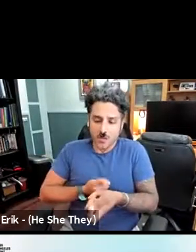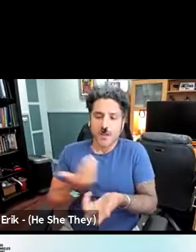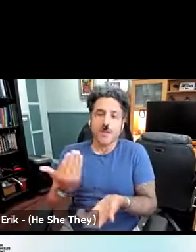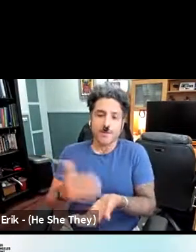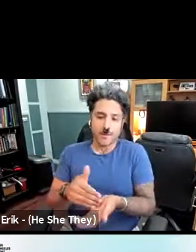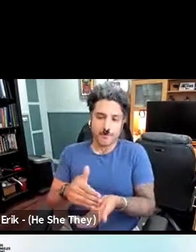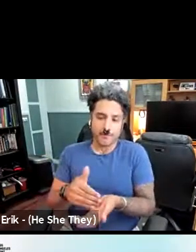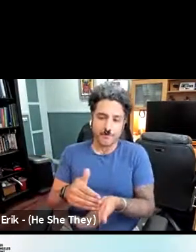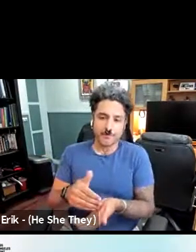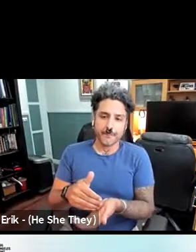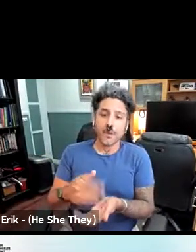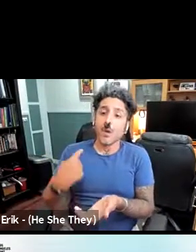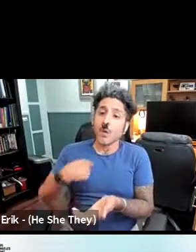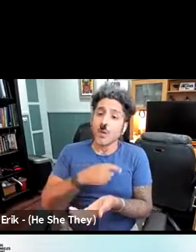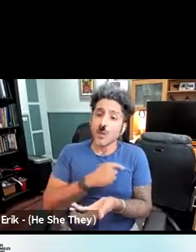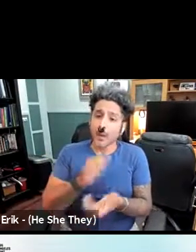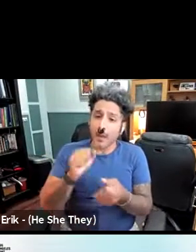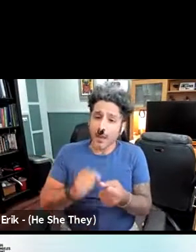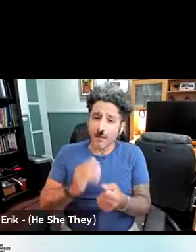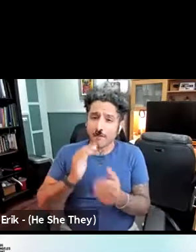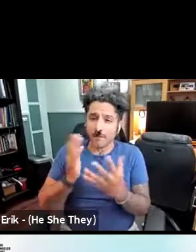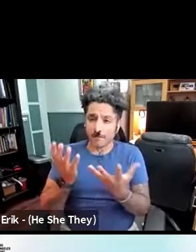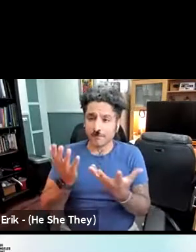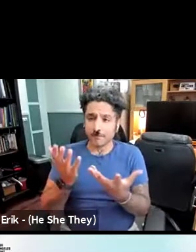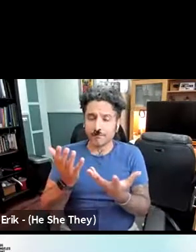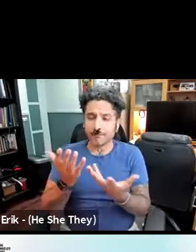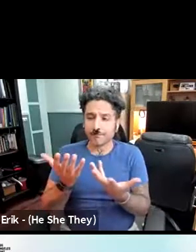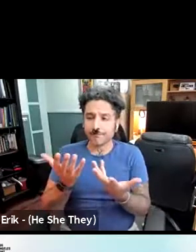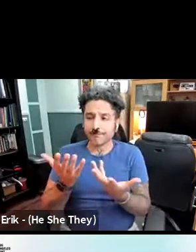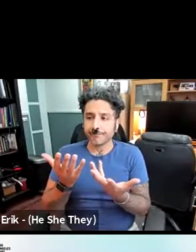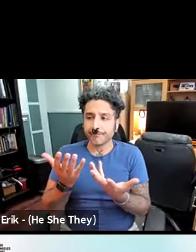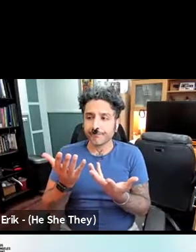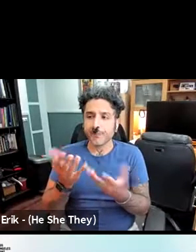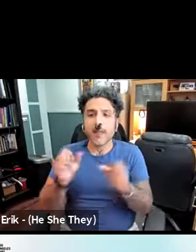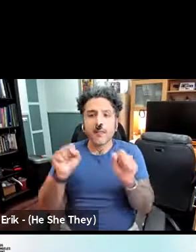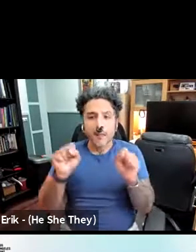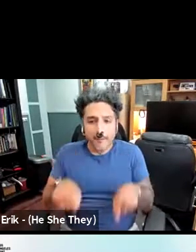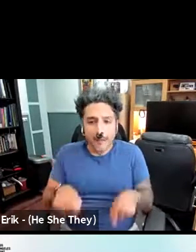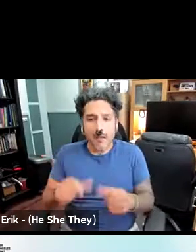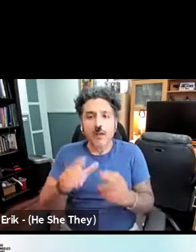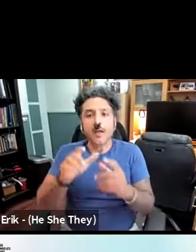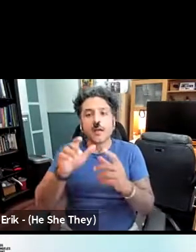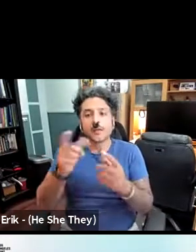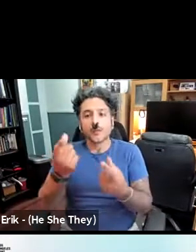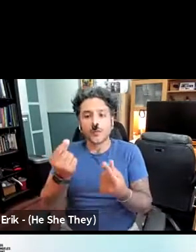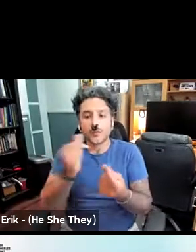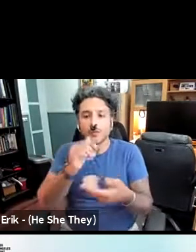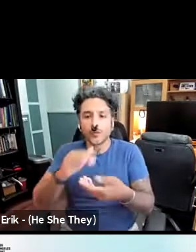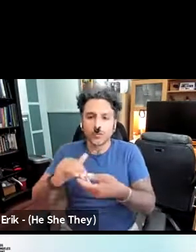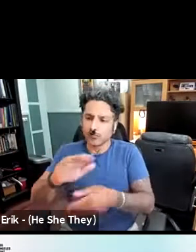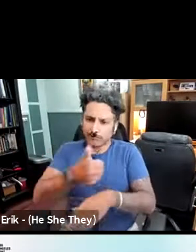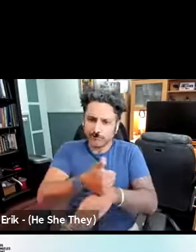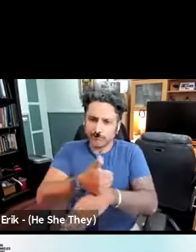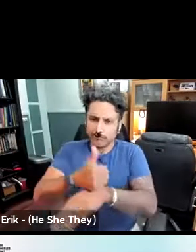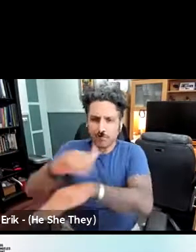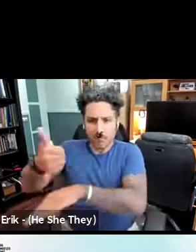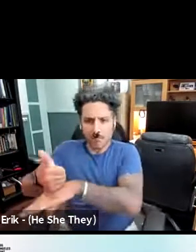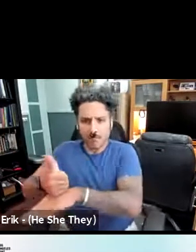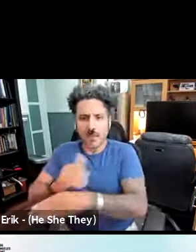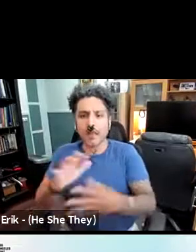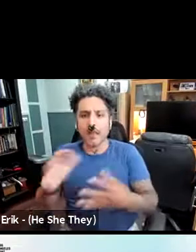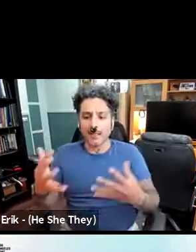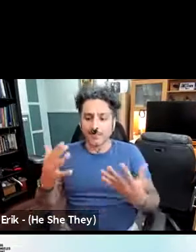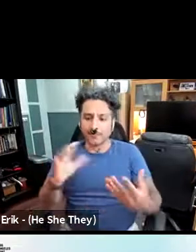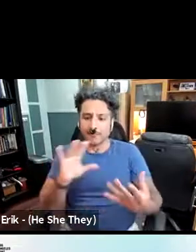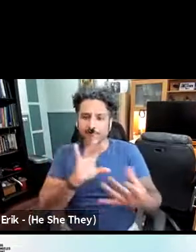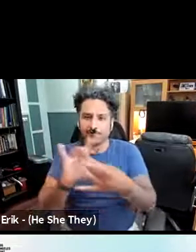we have the capacity to get each other free, but really building community through these mutual aid networks, like